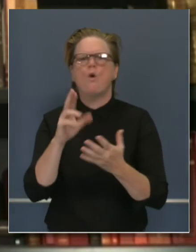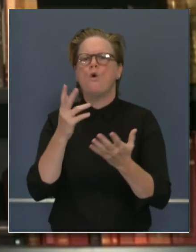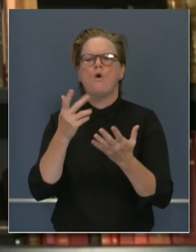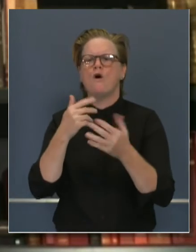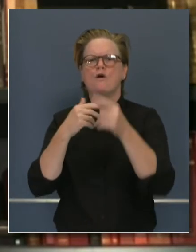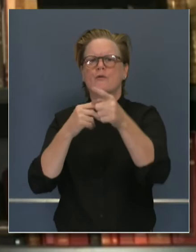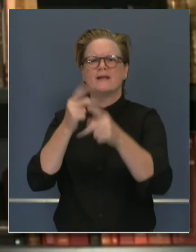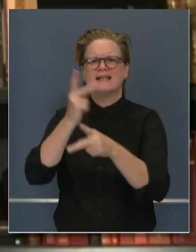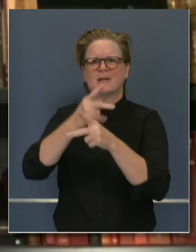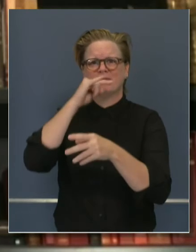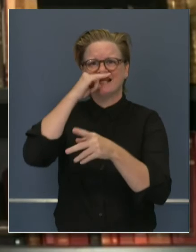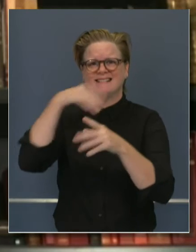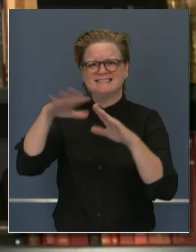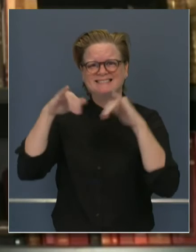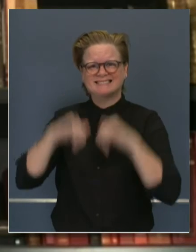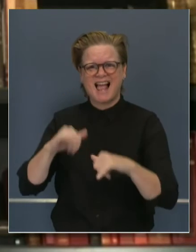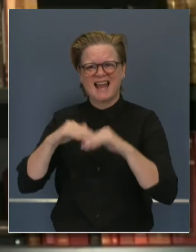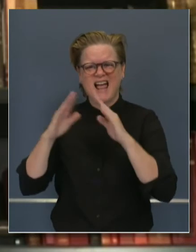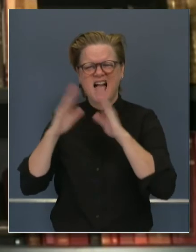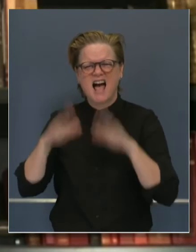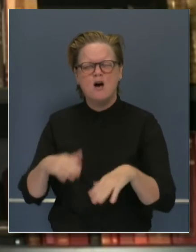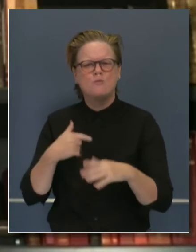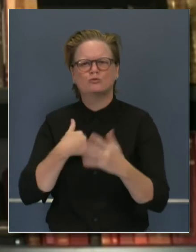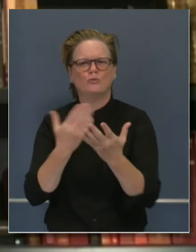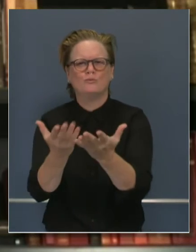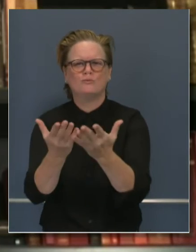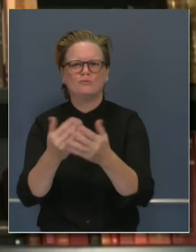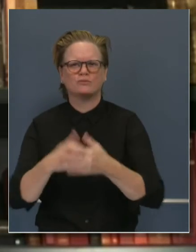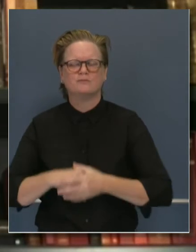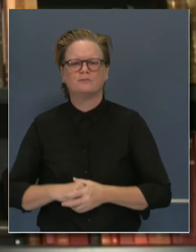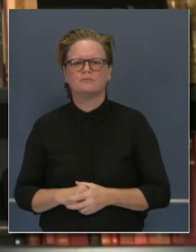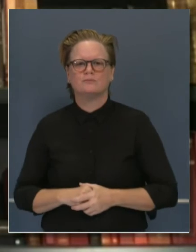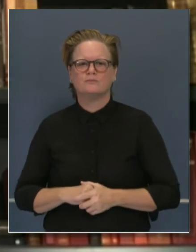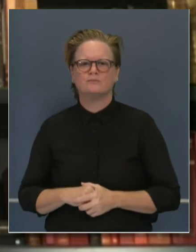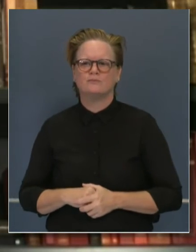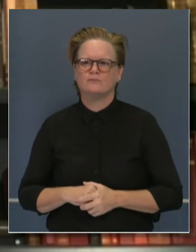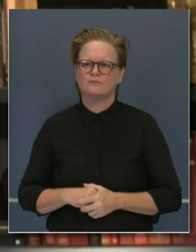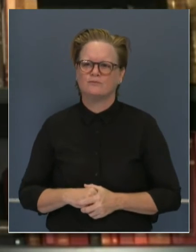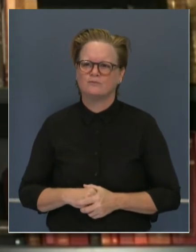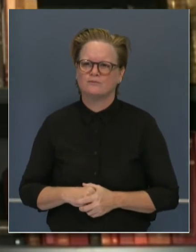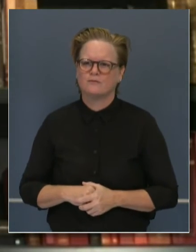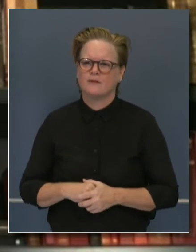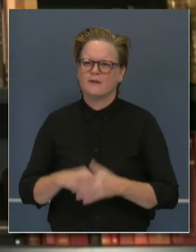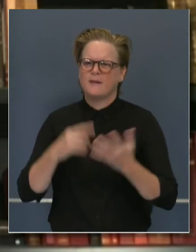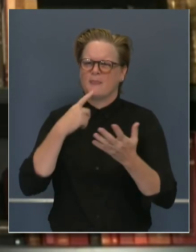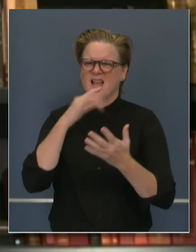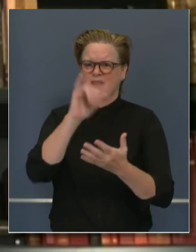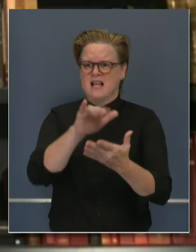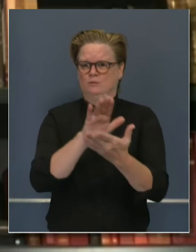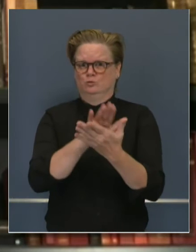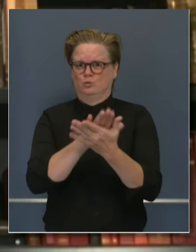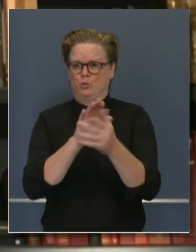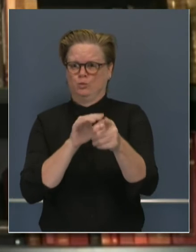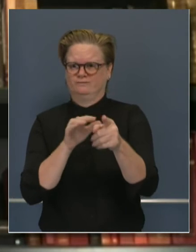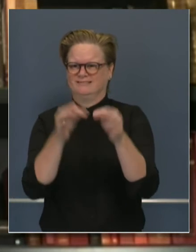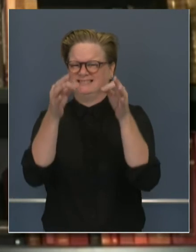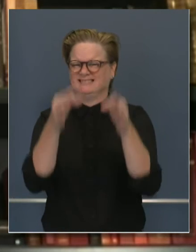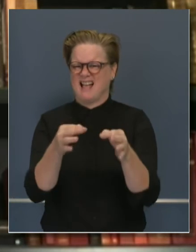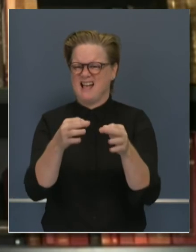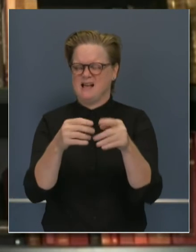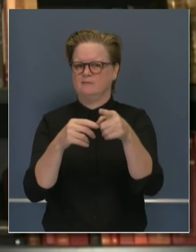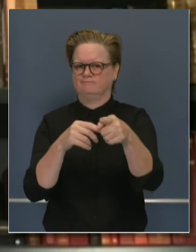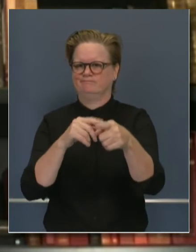independently, and they have paused. So that was determined by the school itself. As it relates to my 3 children